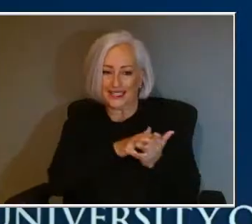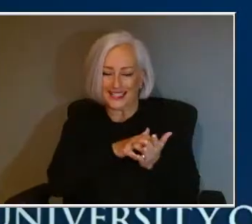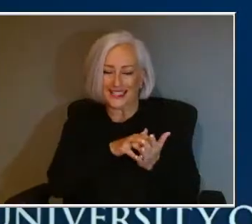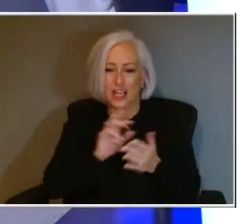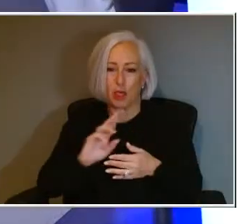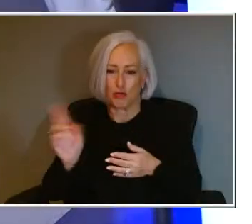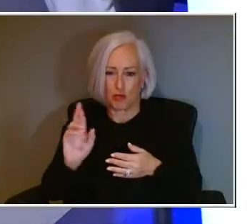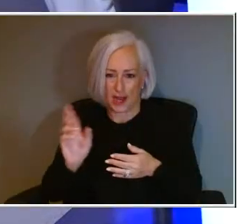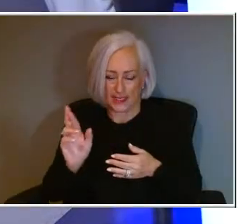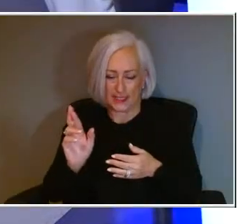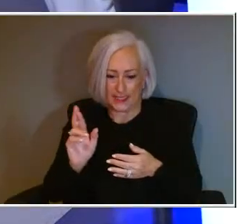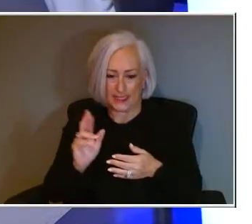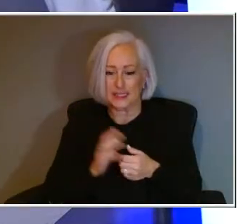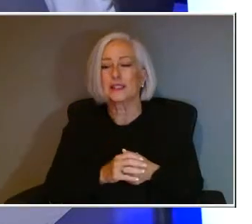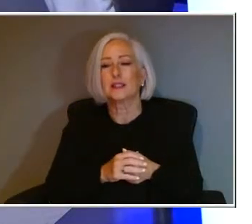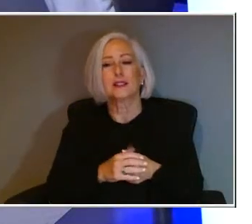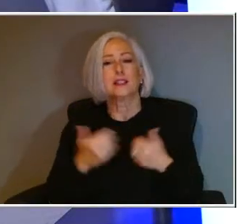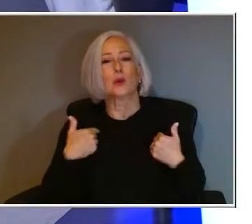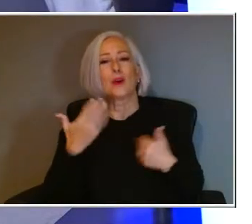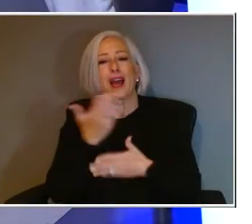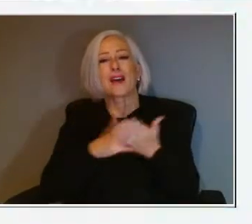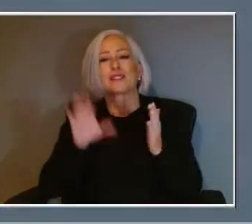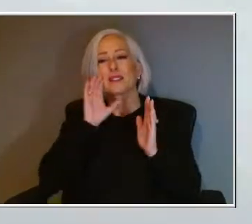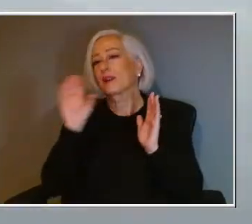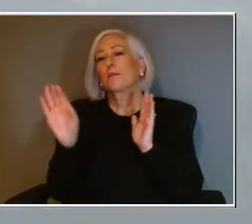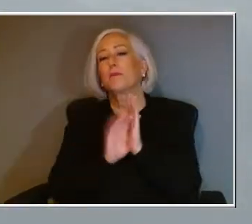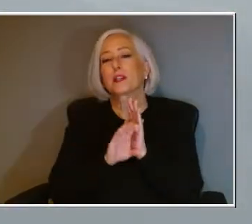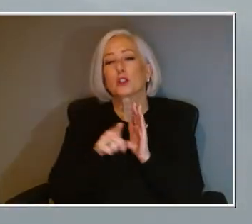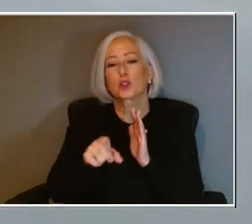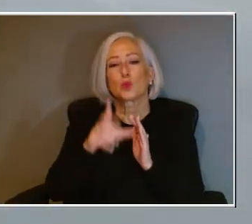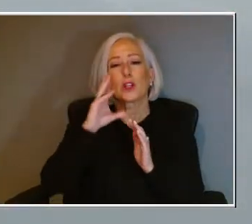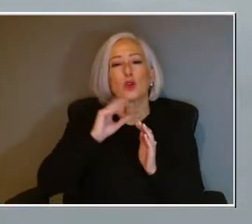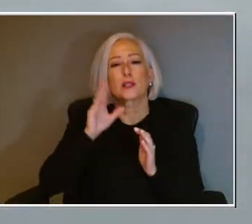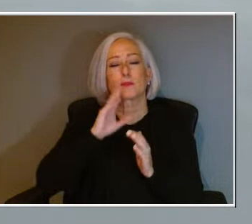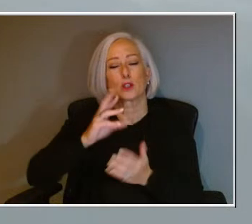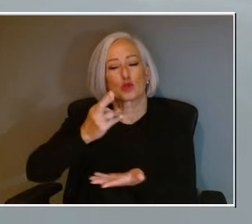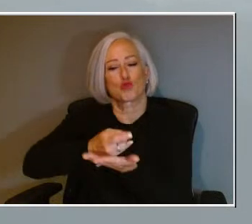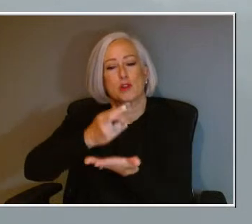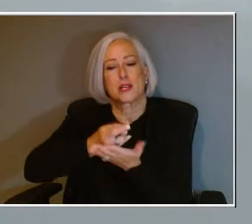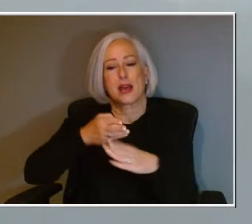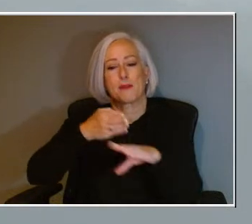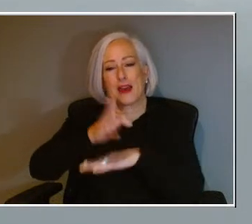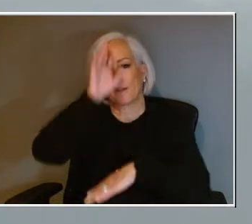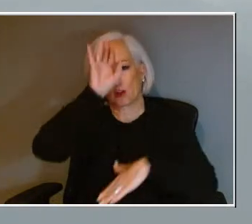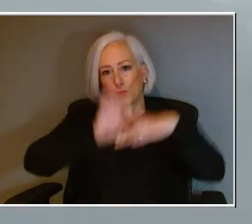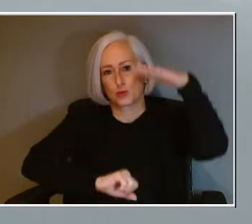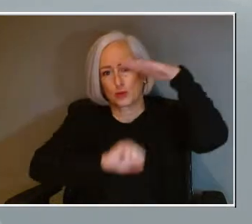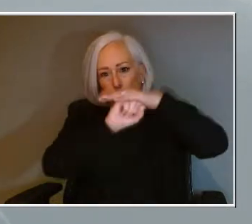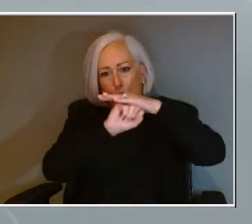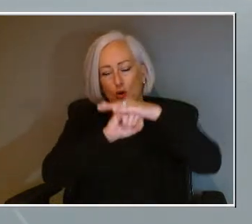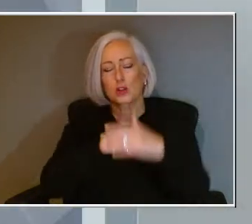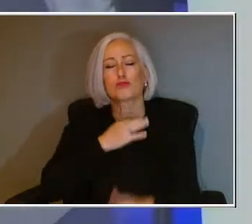body. And I know we have some photos when you were going through rehab after this stroke, but I'm curious, Dr. Kasi, is that something